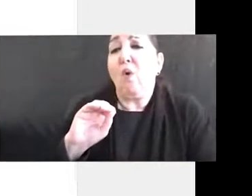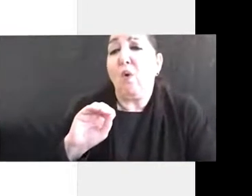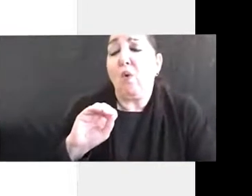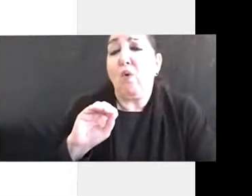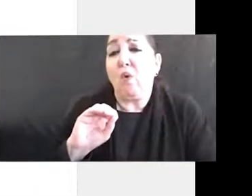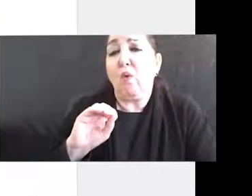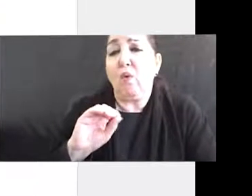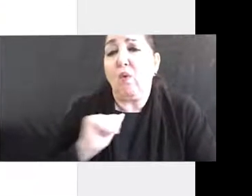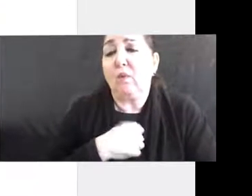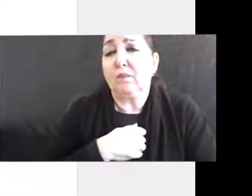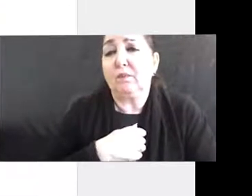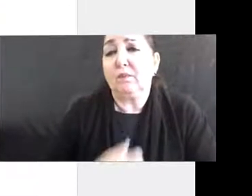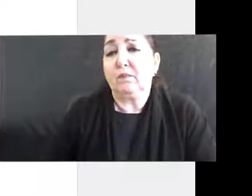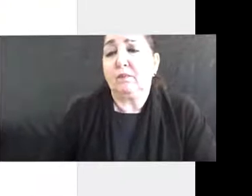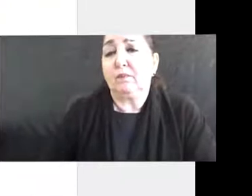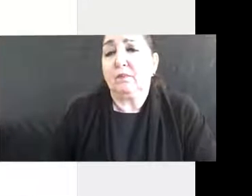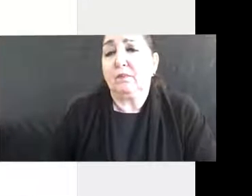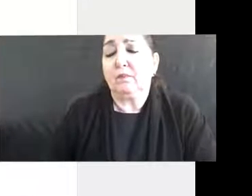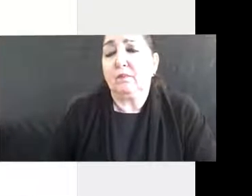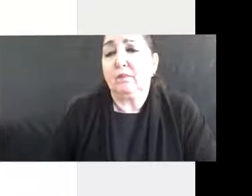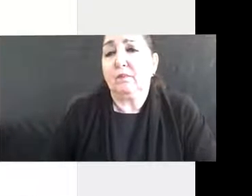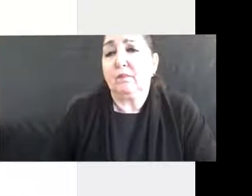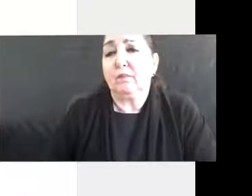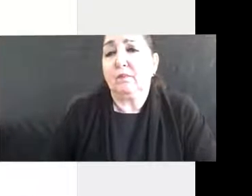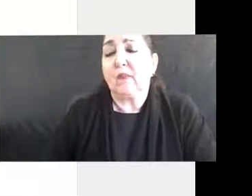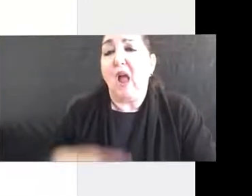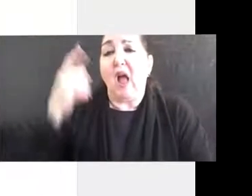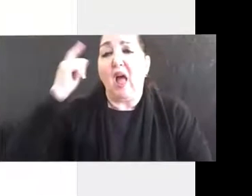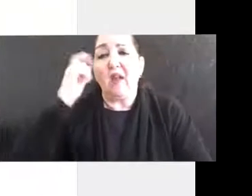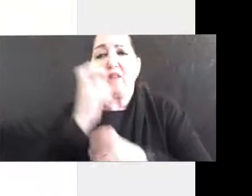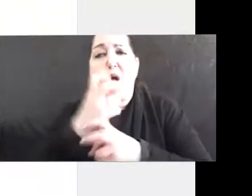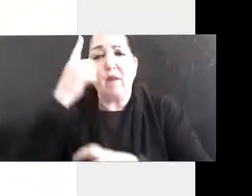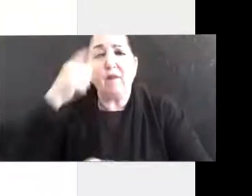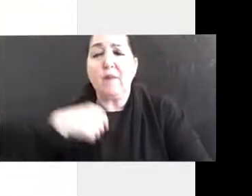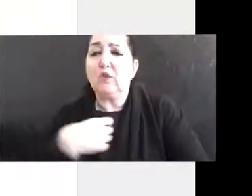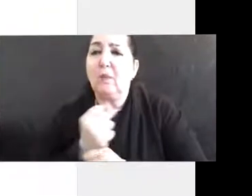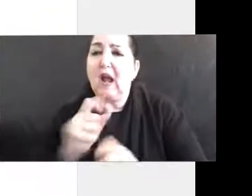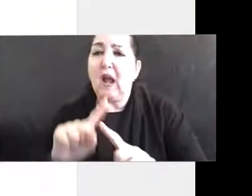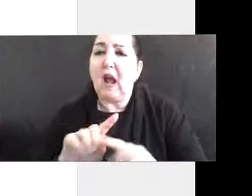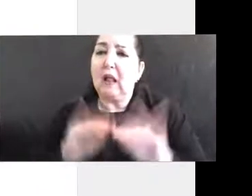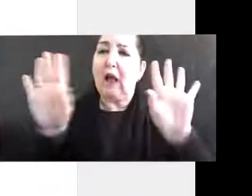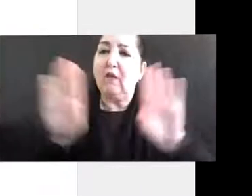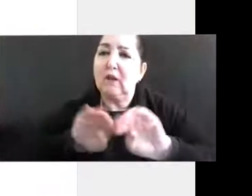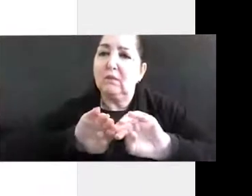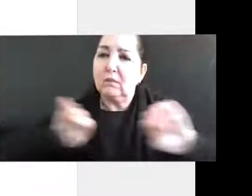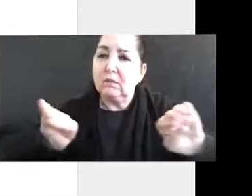Now, I think that it's apt for me to sort of like make a little bit of a delineation